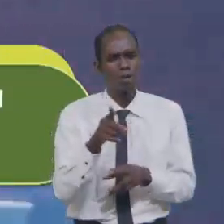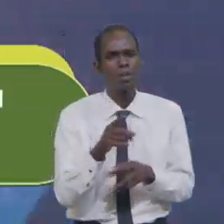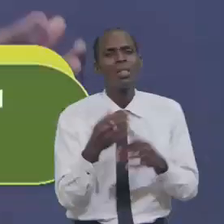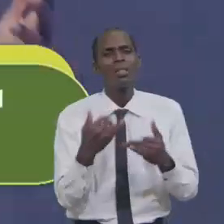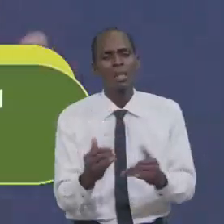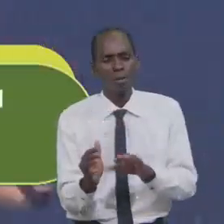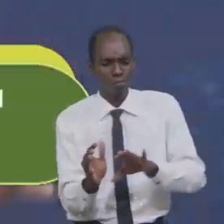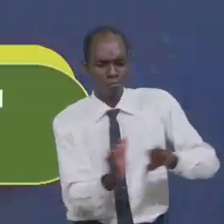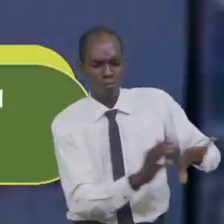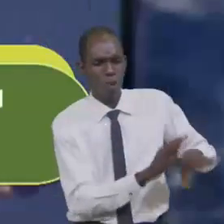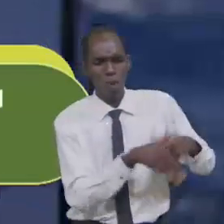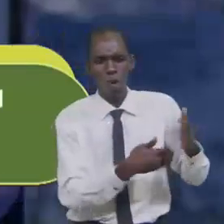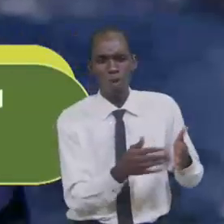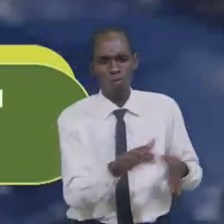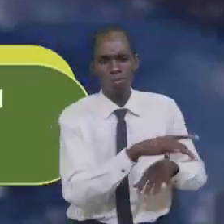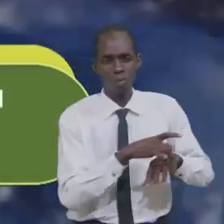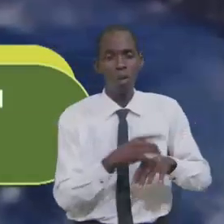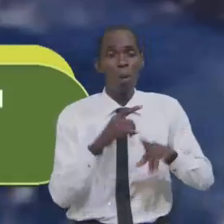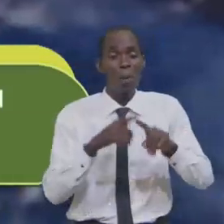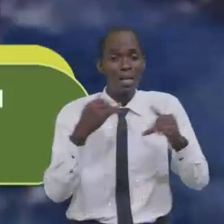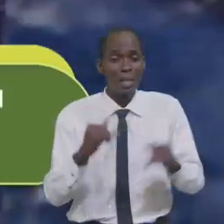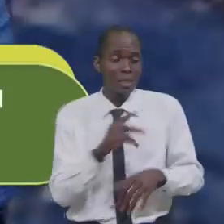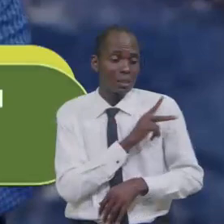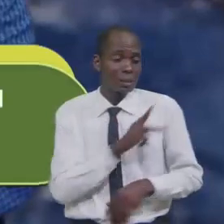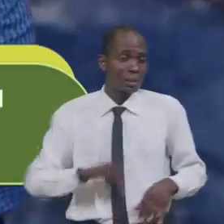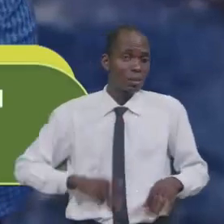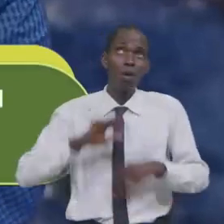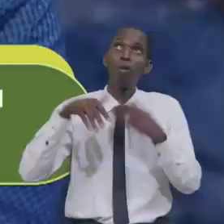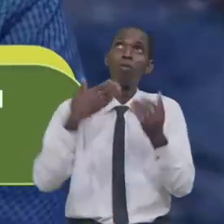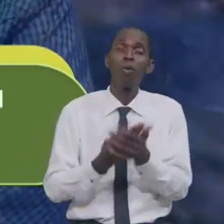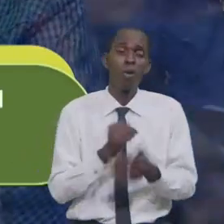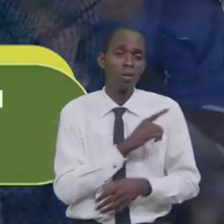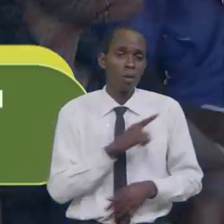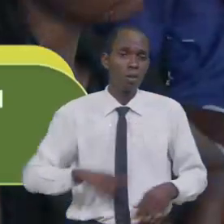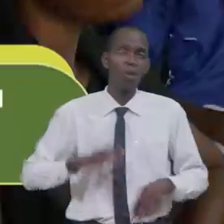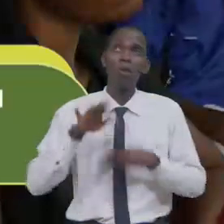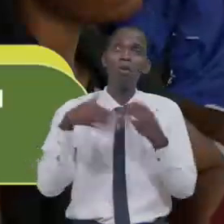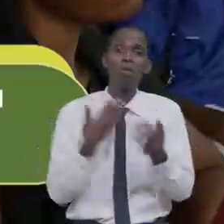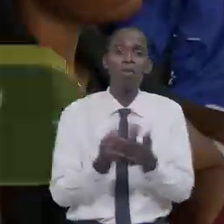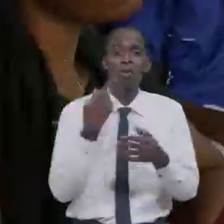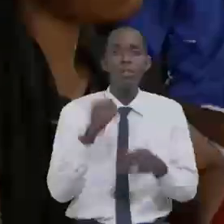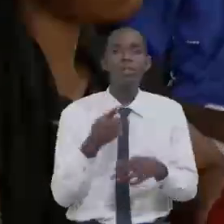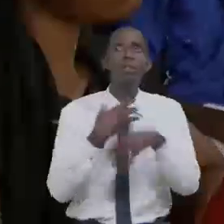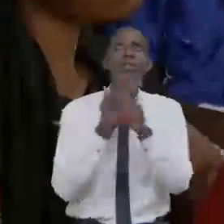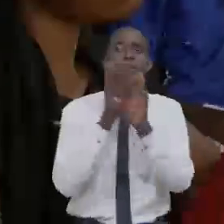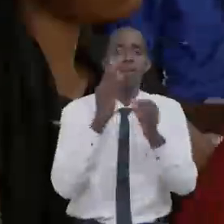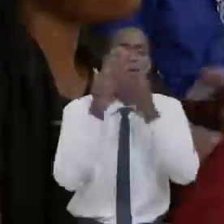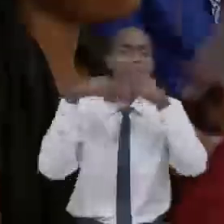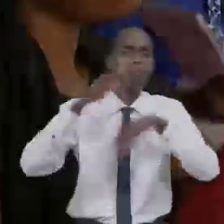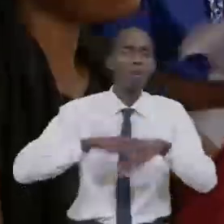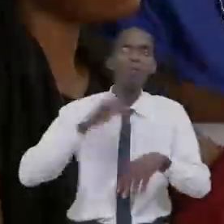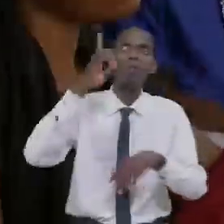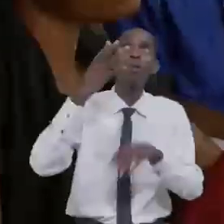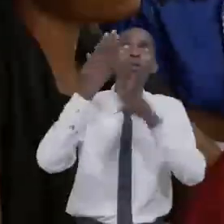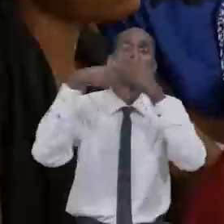of Kings and the Lord of Lords, if our Creator, our Redeemer, if the God of heaven singles you